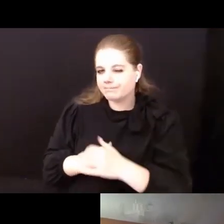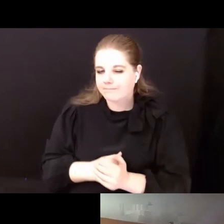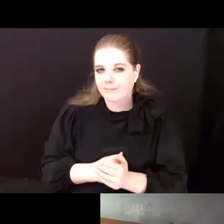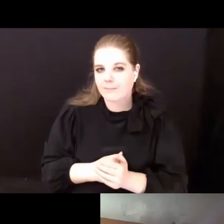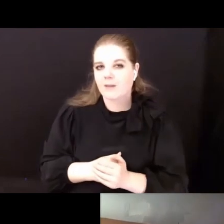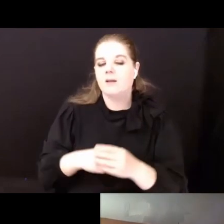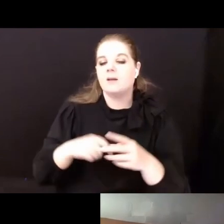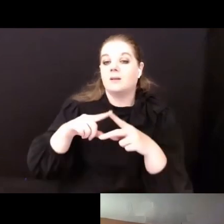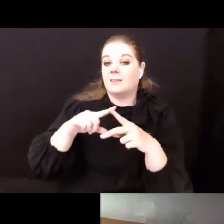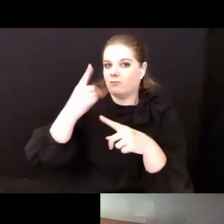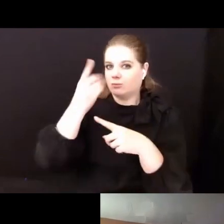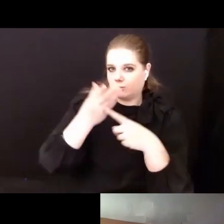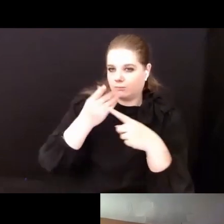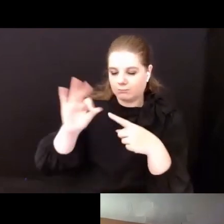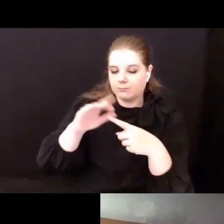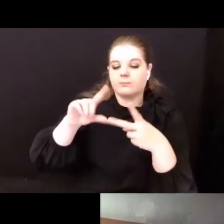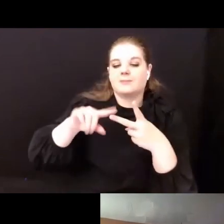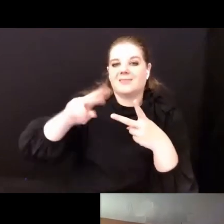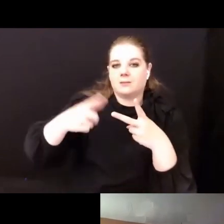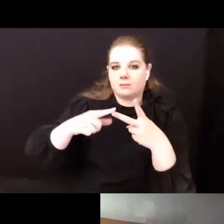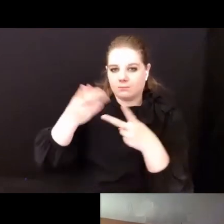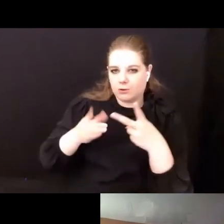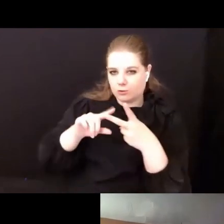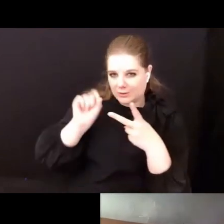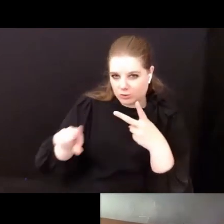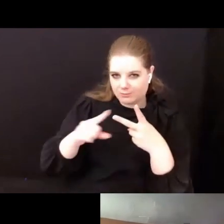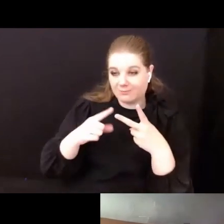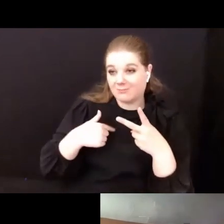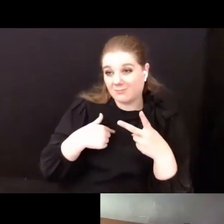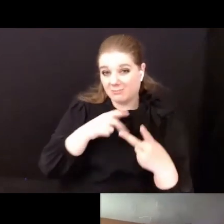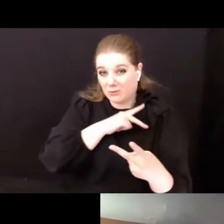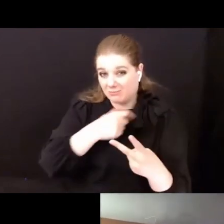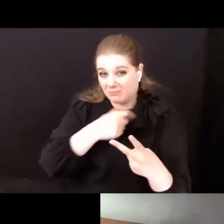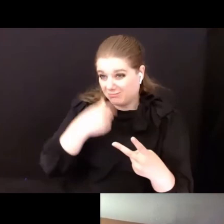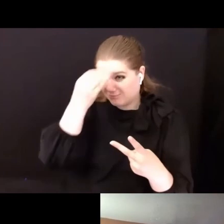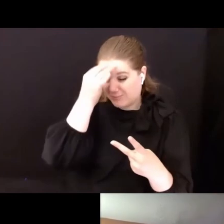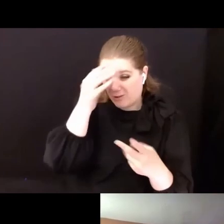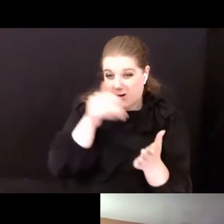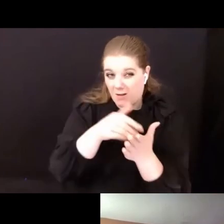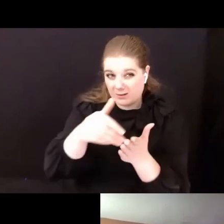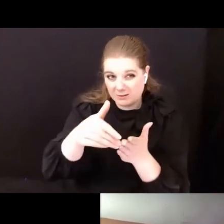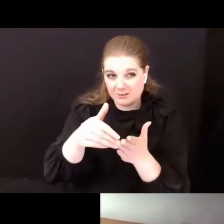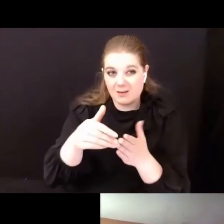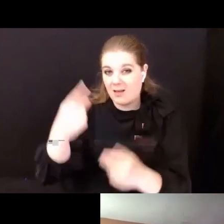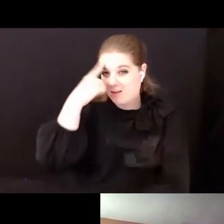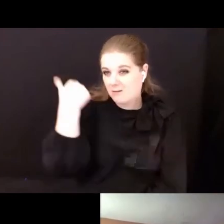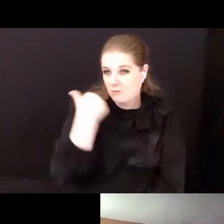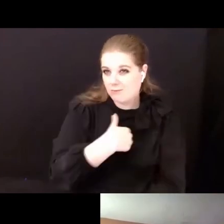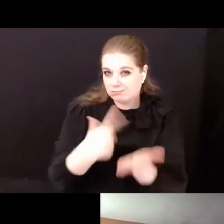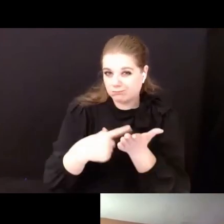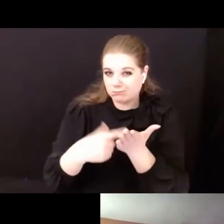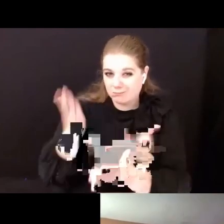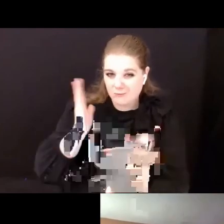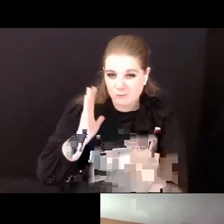his question, and this is something I think about a lot, and I think we've even discussed this before,